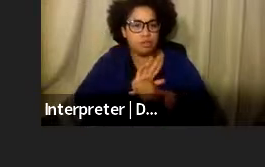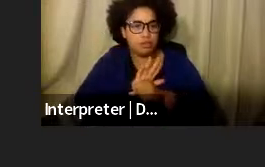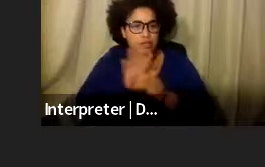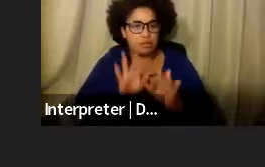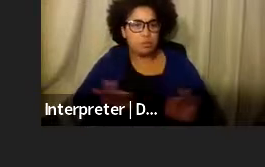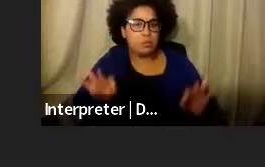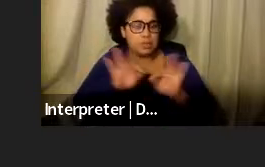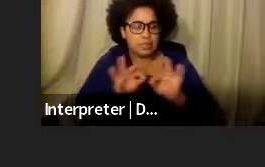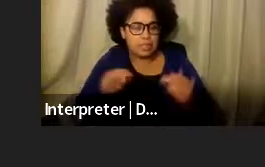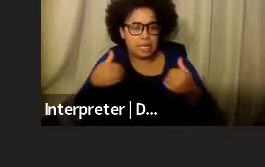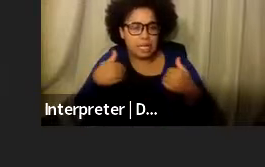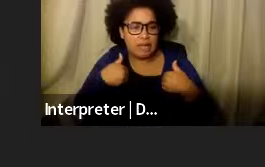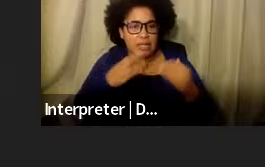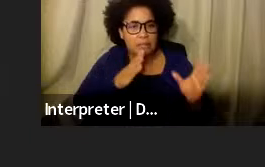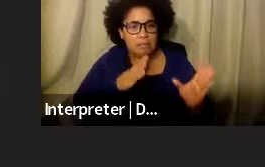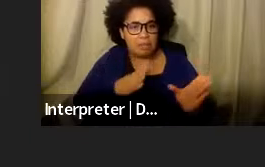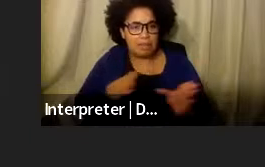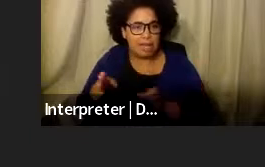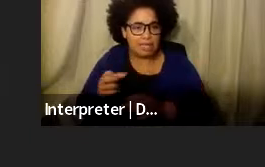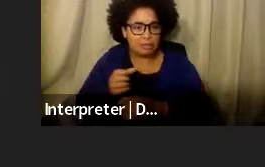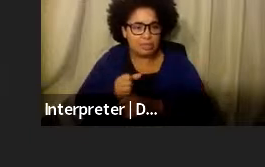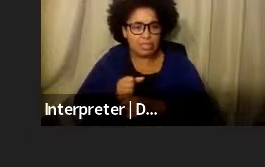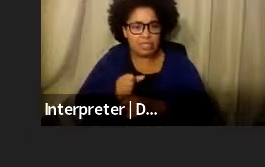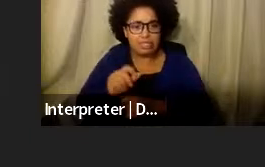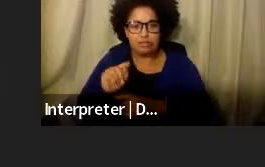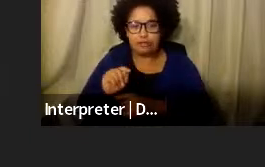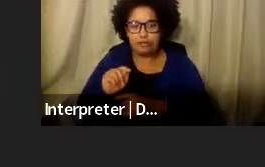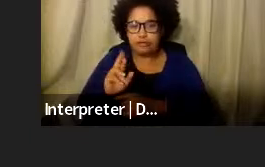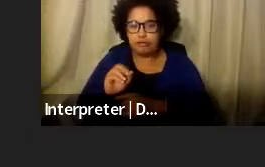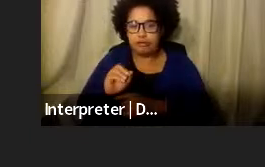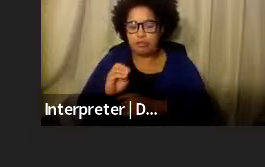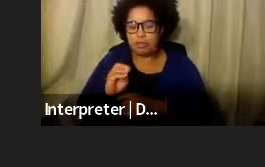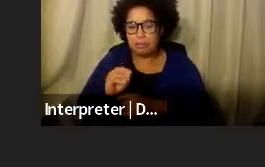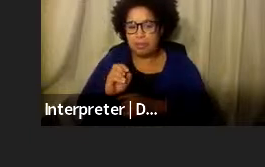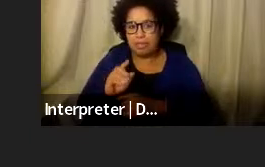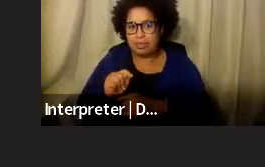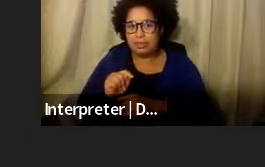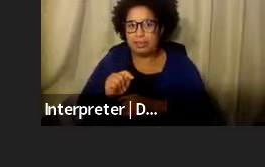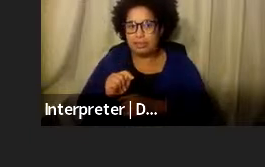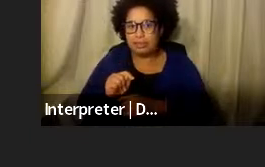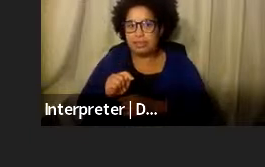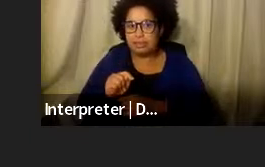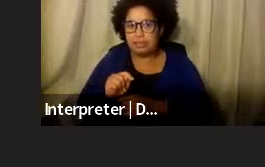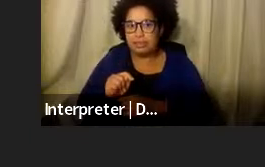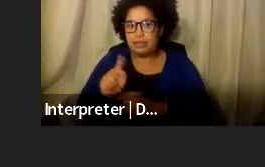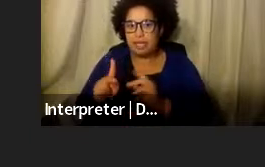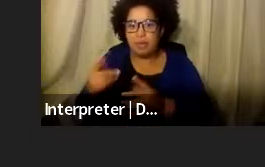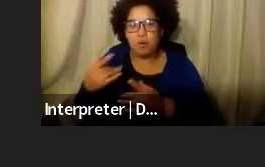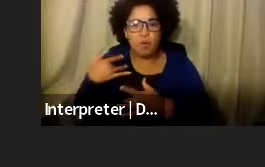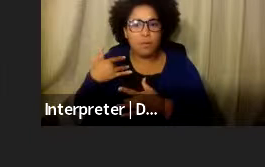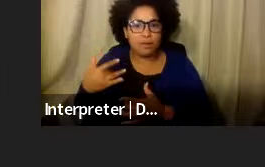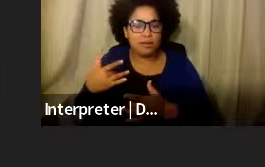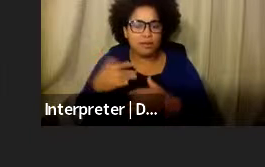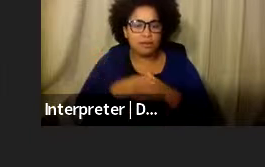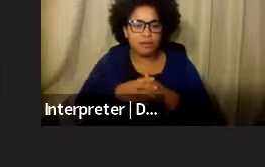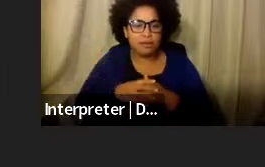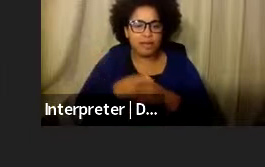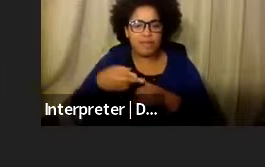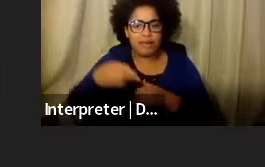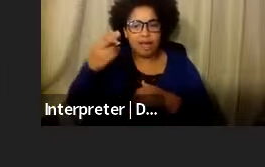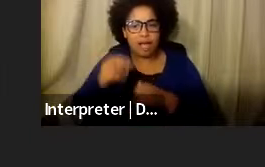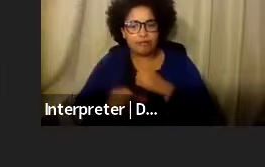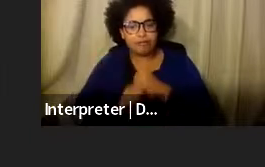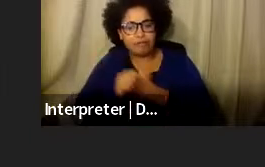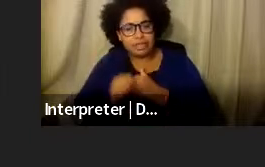a plan to get treated, as we're seeing more and more COVID about, particularly those people who are at higher risk.